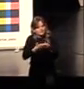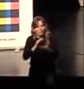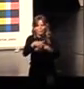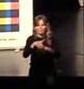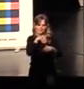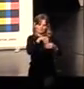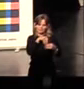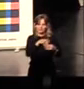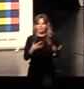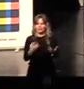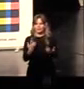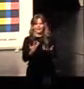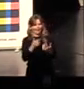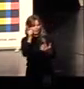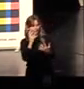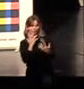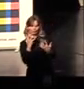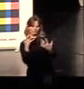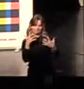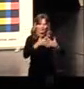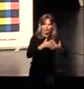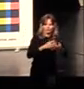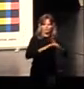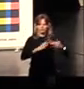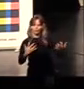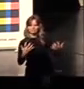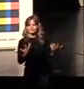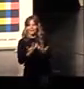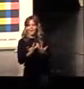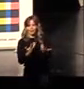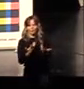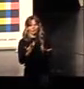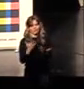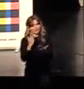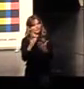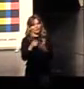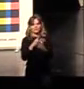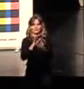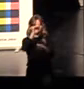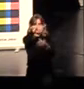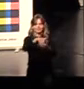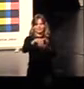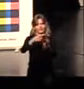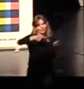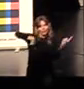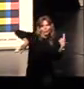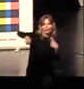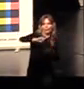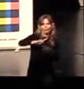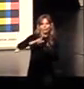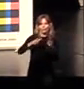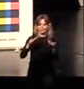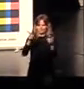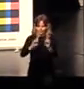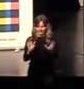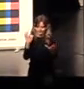hand beloning of nat nat de hoop op je lezen s ever be de people